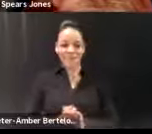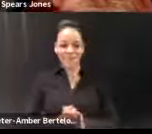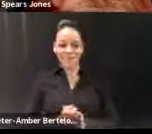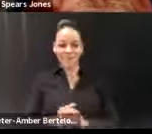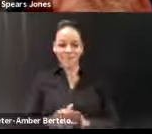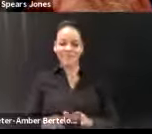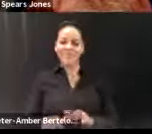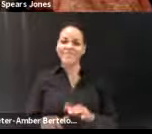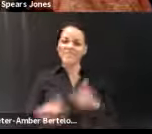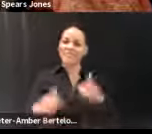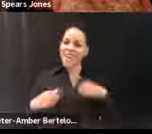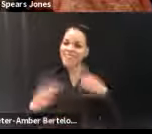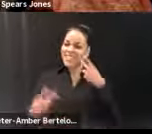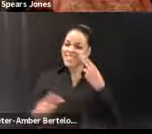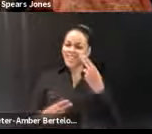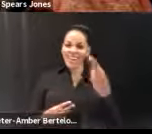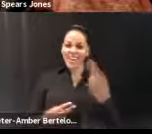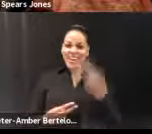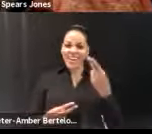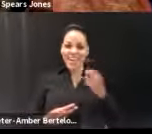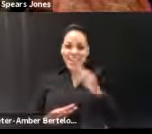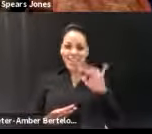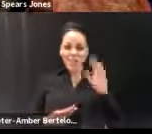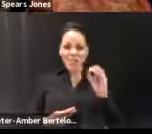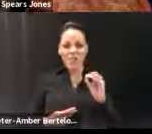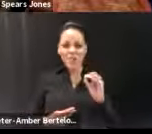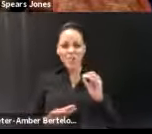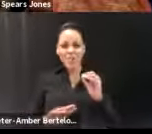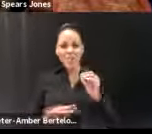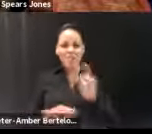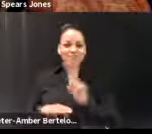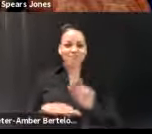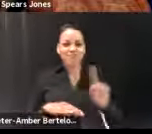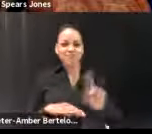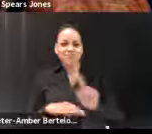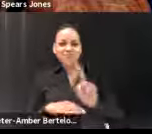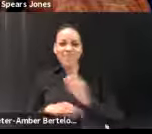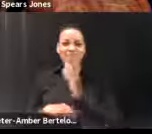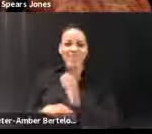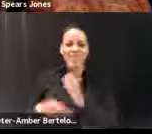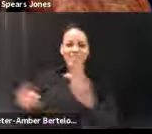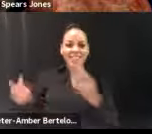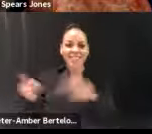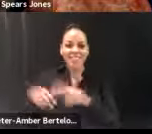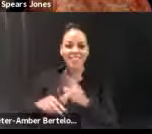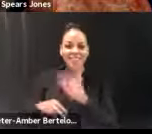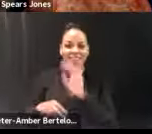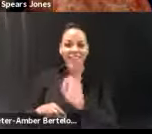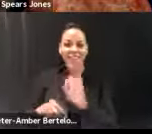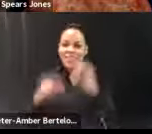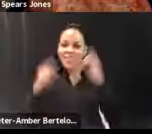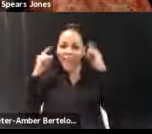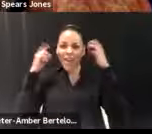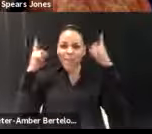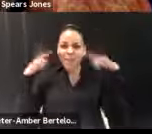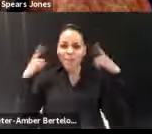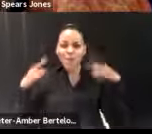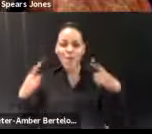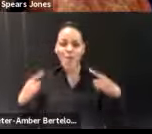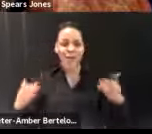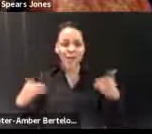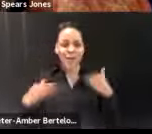Did I ever see Elio walk in some part East Village, curly headed and densely packed with art and